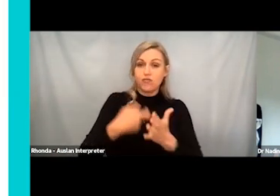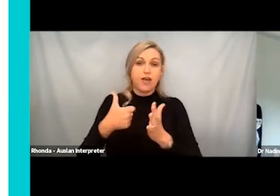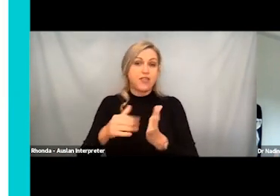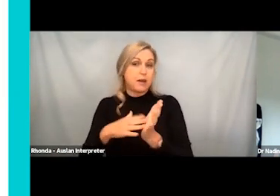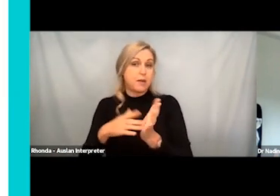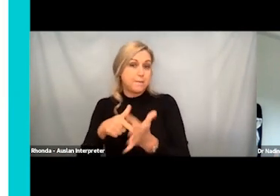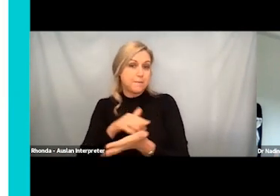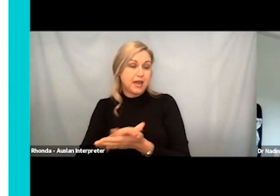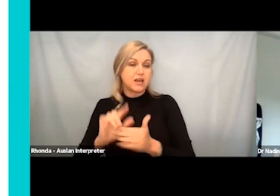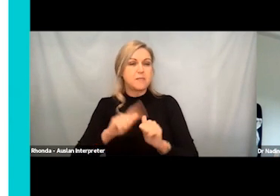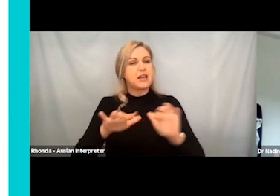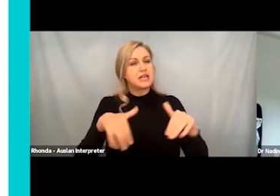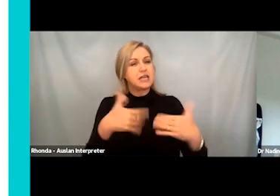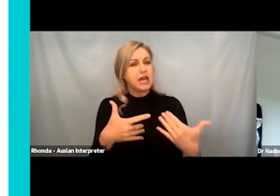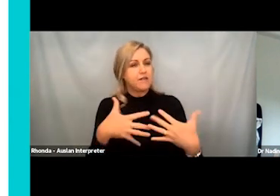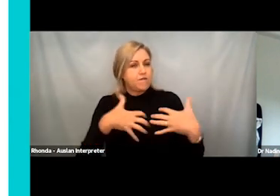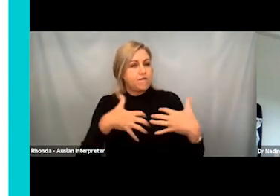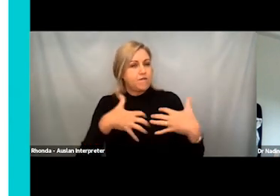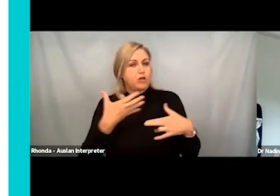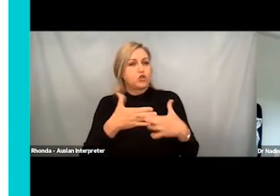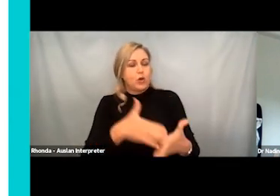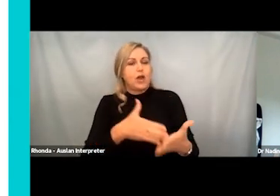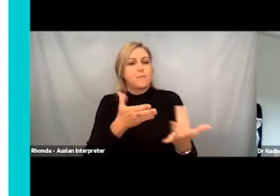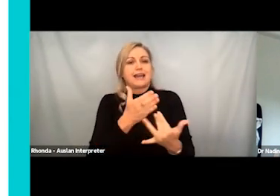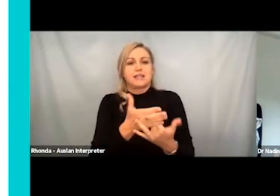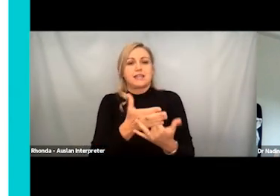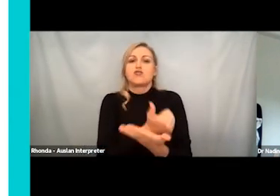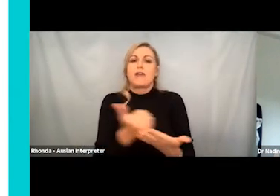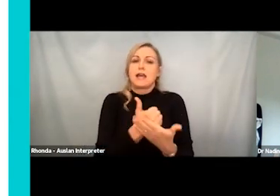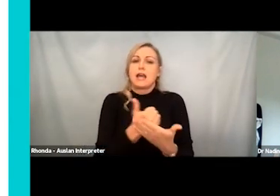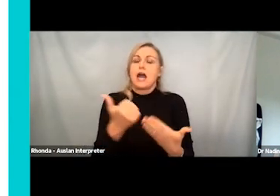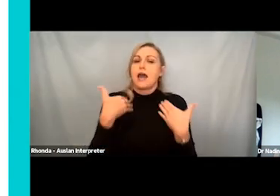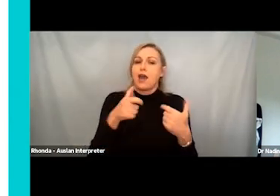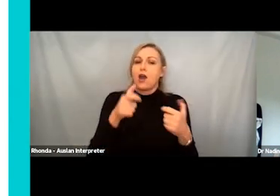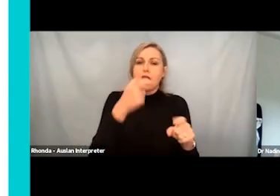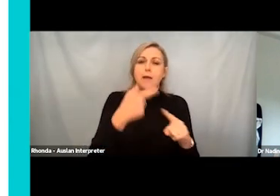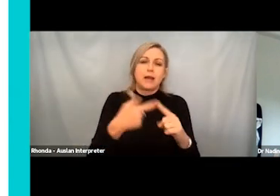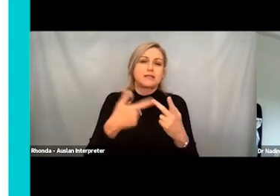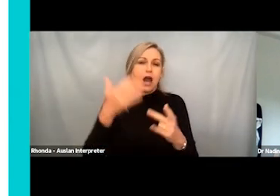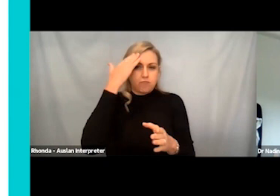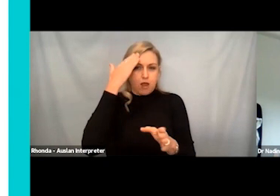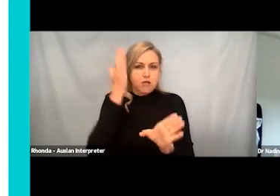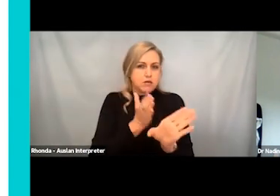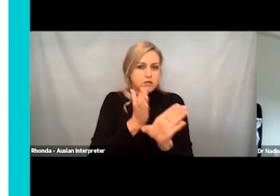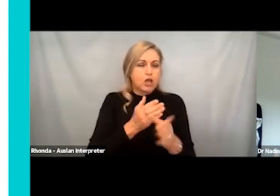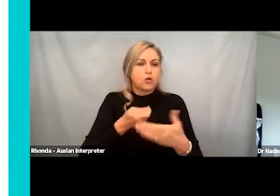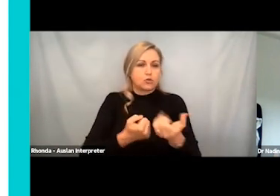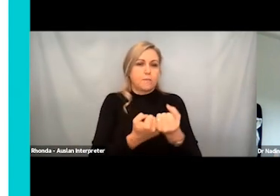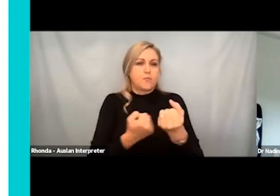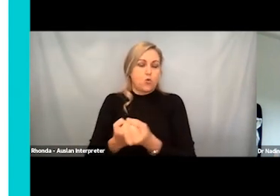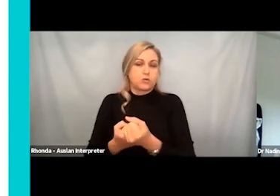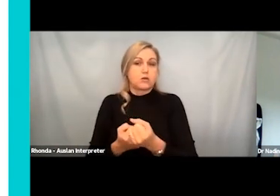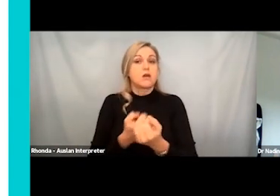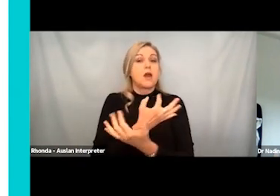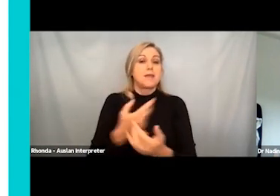framework to provide access to regular healthcare and other psychosocial supports. We do have long experience now